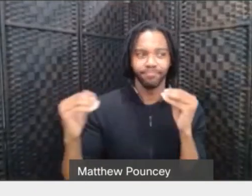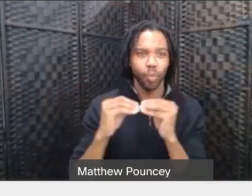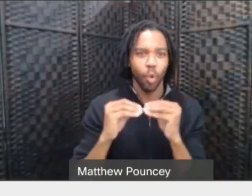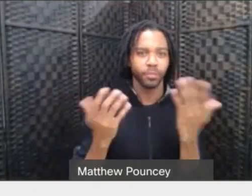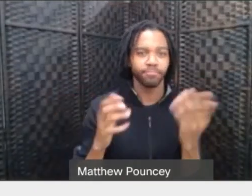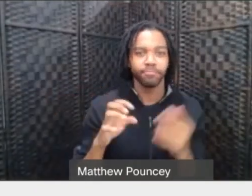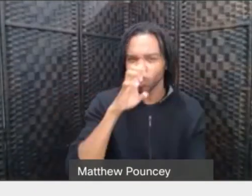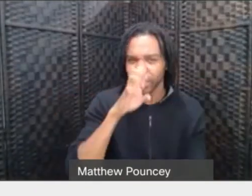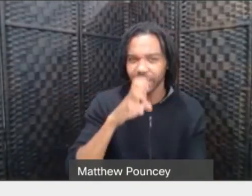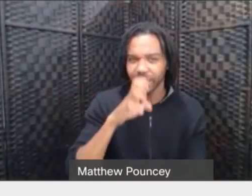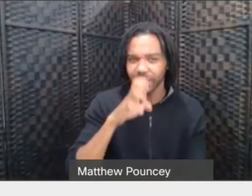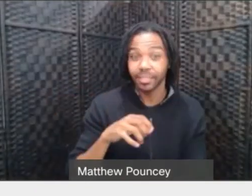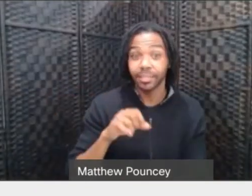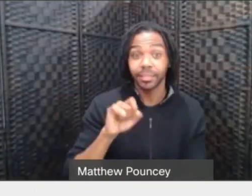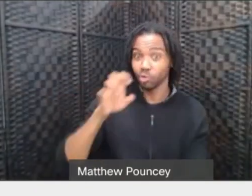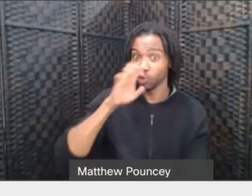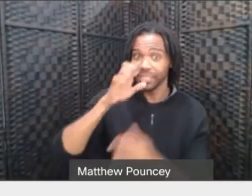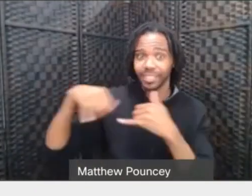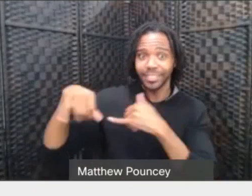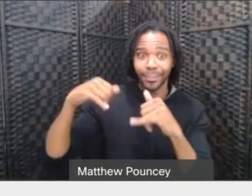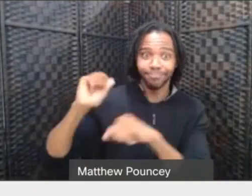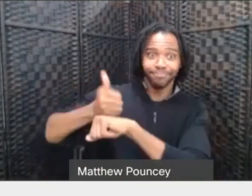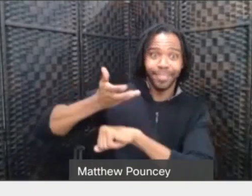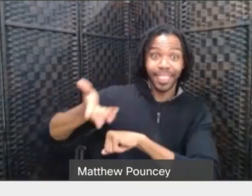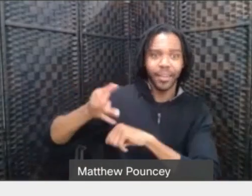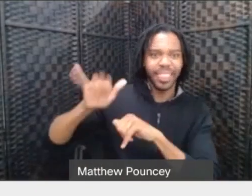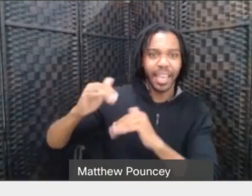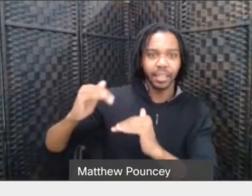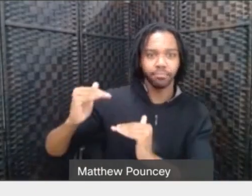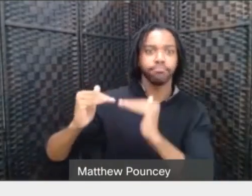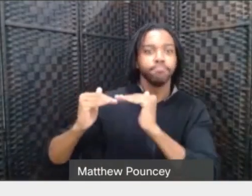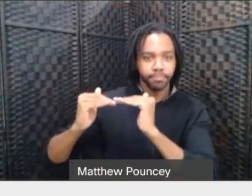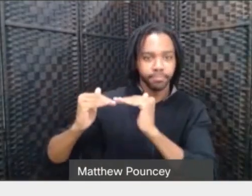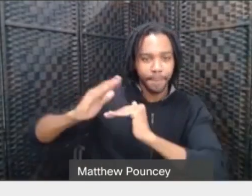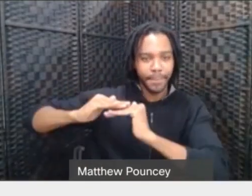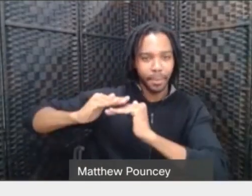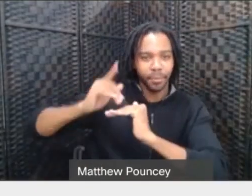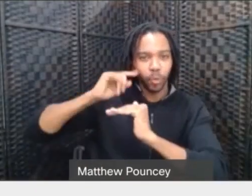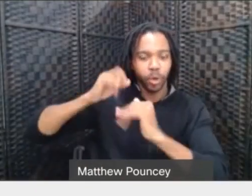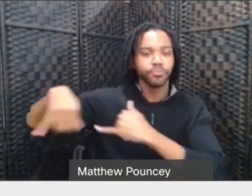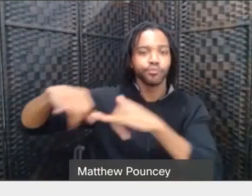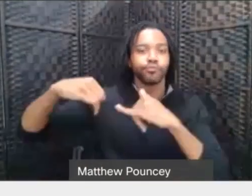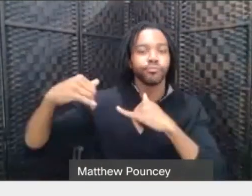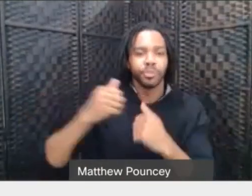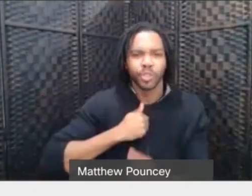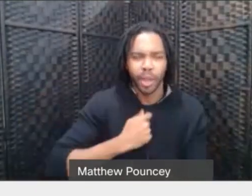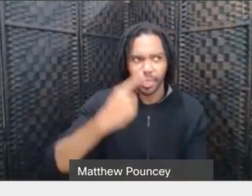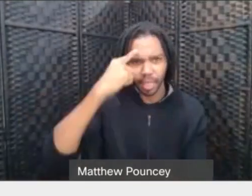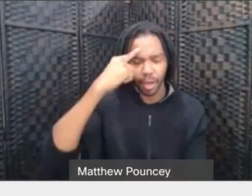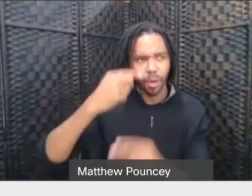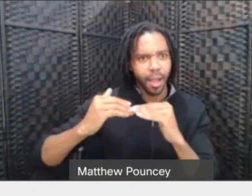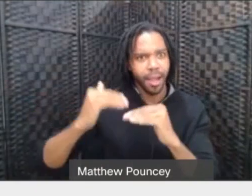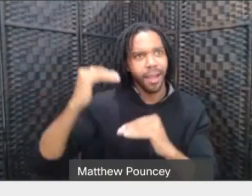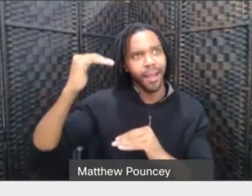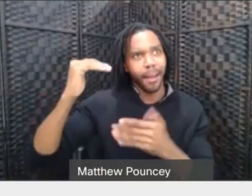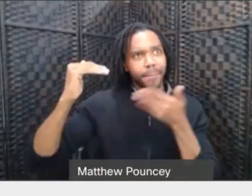And so if that strict standard is there, that is the minimum. Sorry about that. Sorry to be confused thinking higher is better. Sometimes